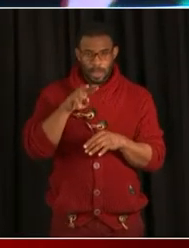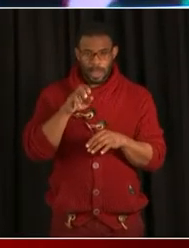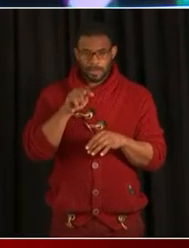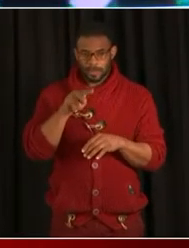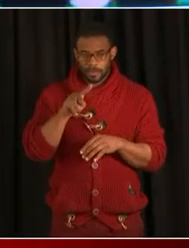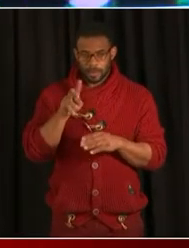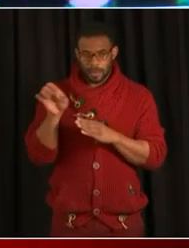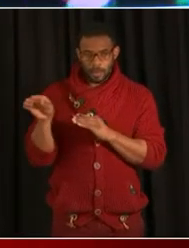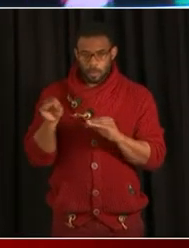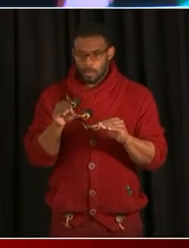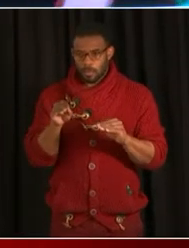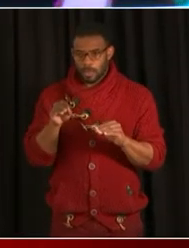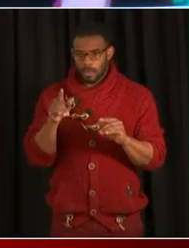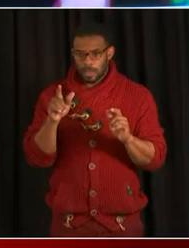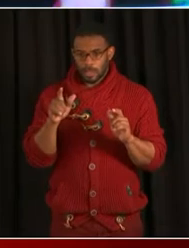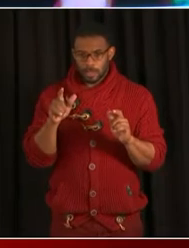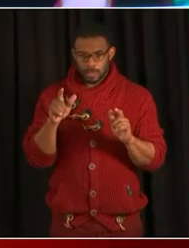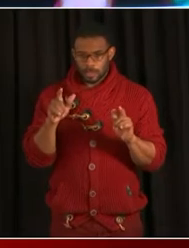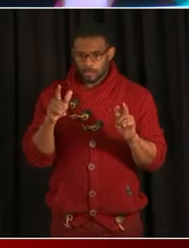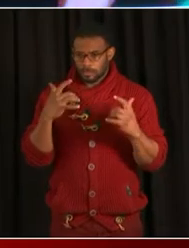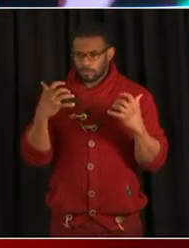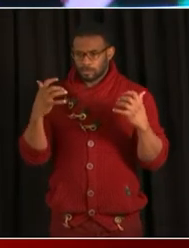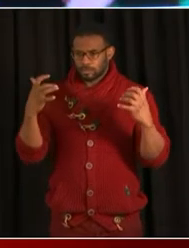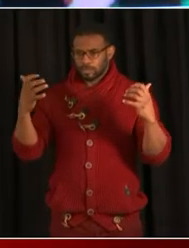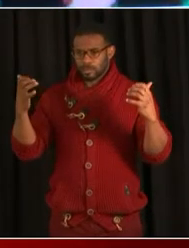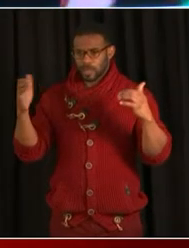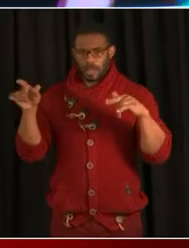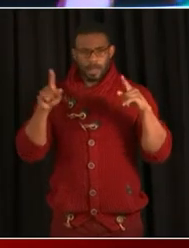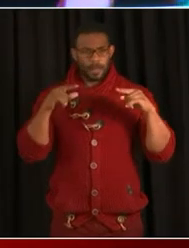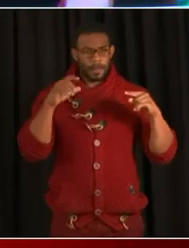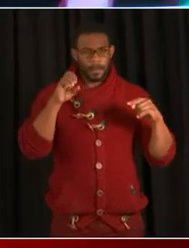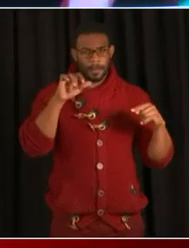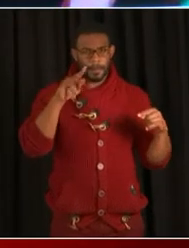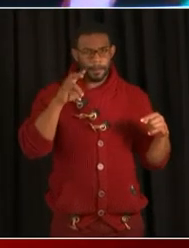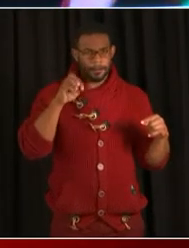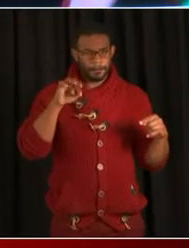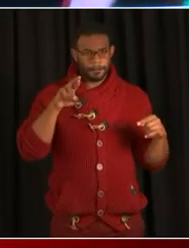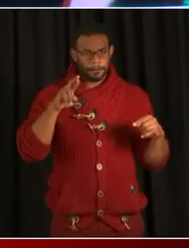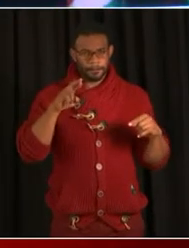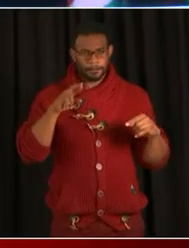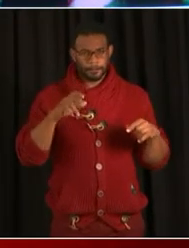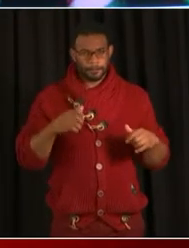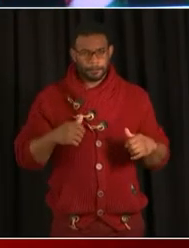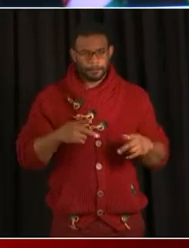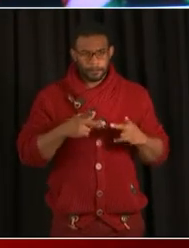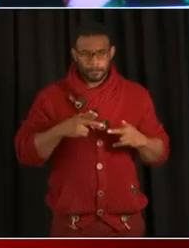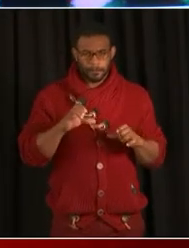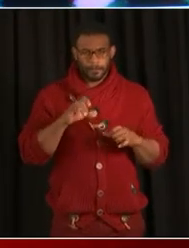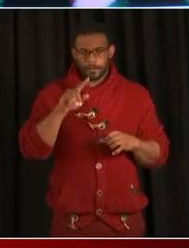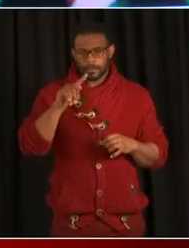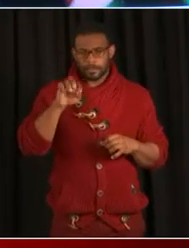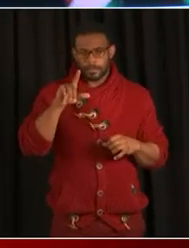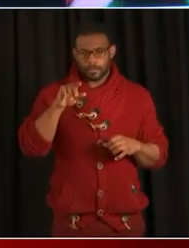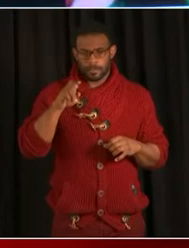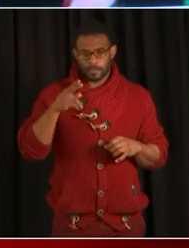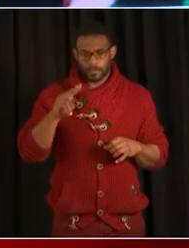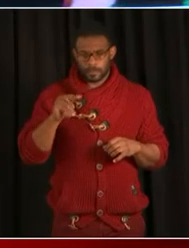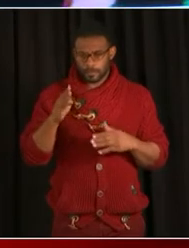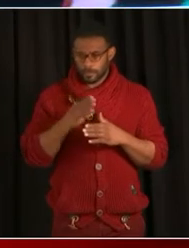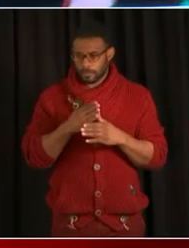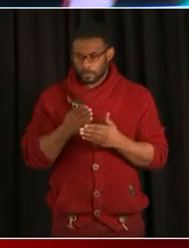live TV, moving a small cohort of audience out to the Salamander Resort and doing a telethon,